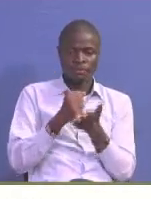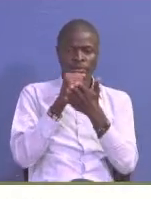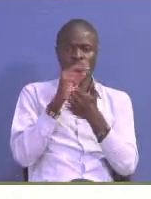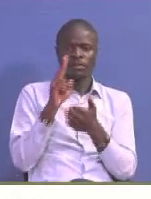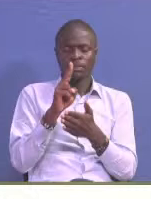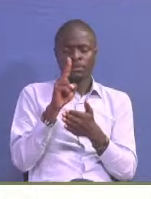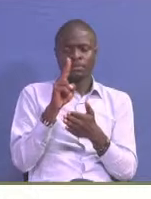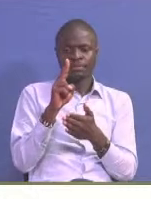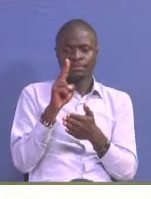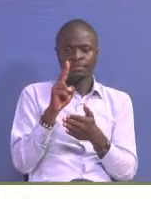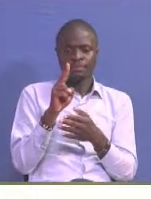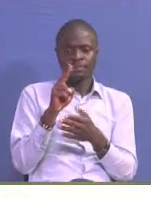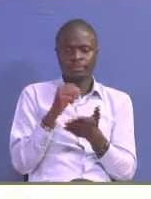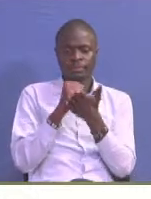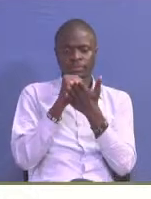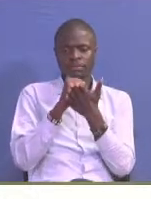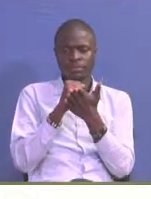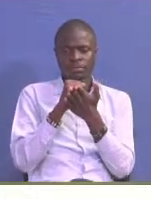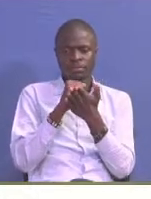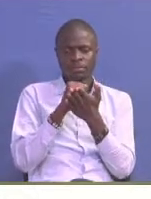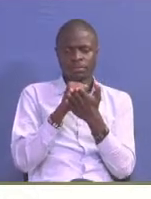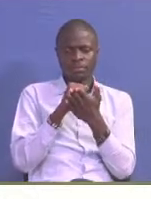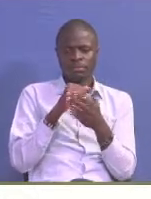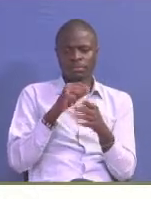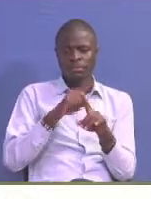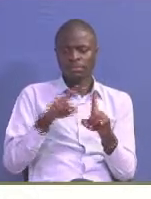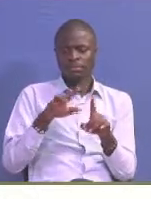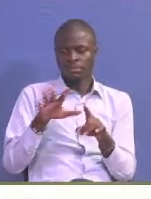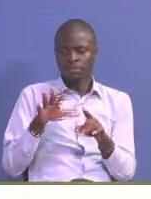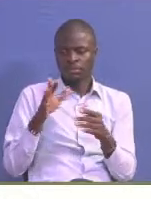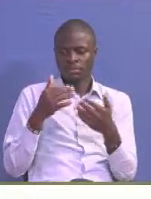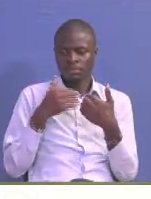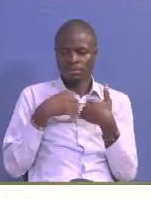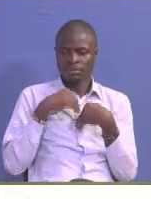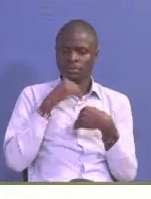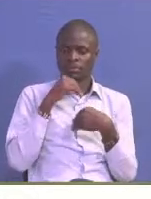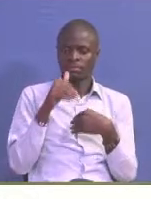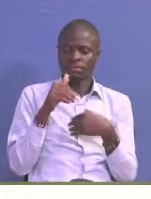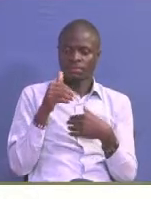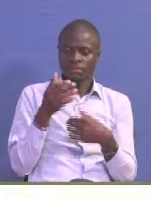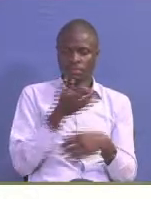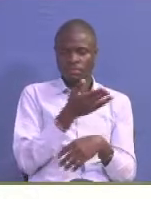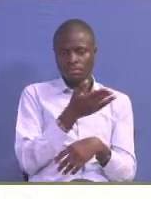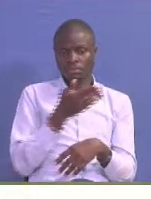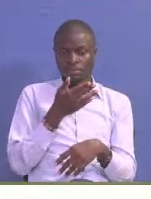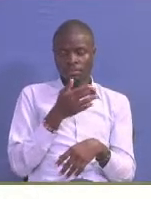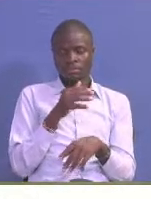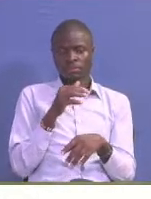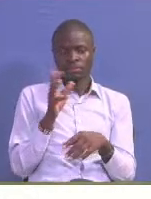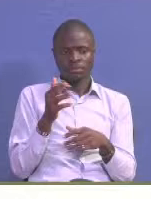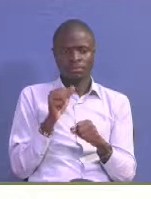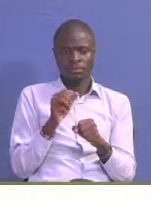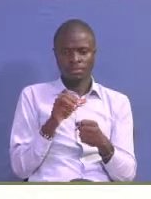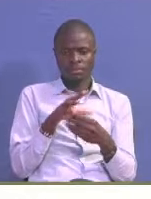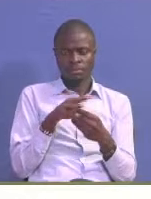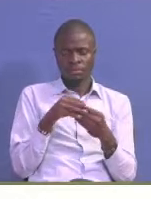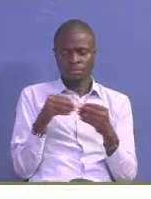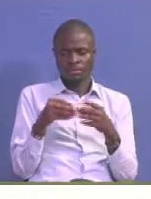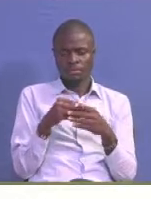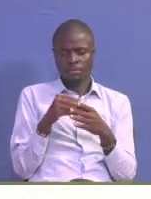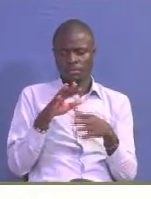these innovations, but the environment we have is not inviting. How can we create